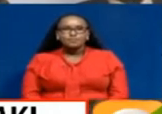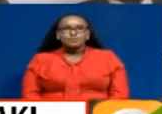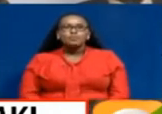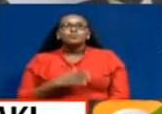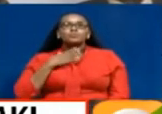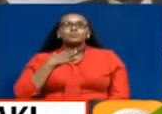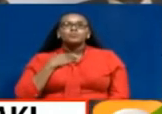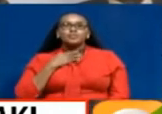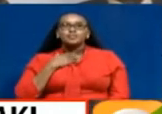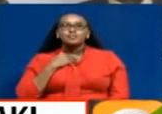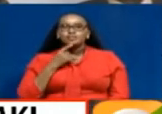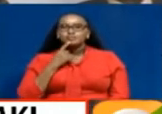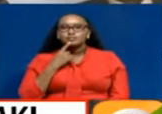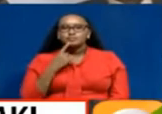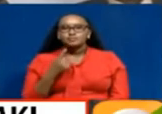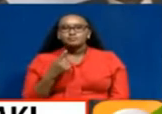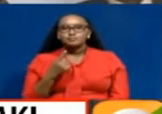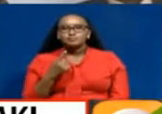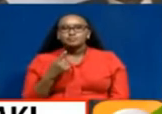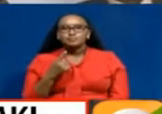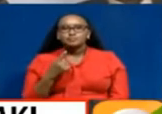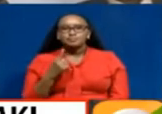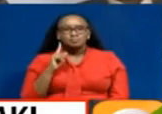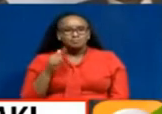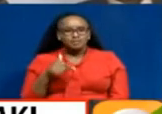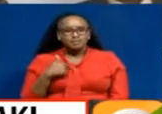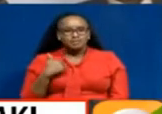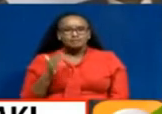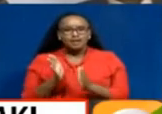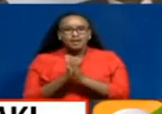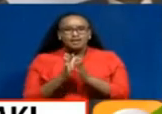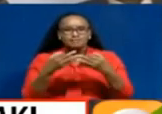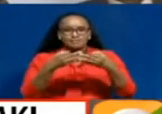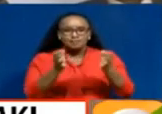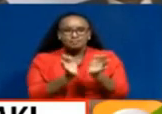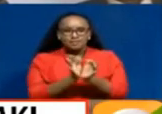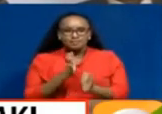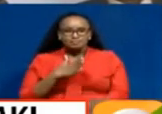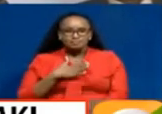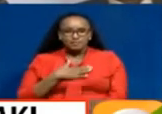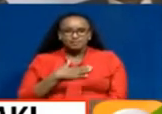I want to say from me and my family,